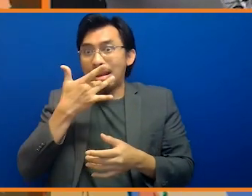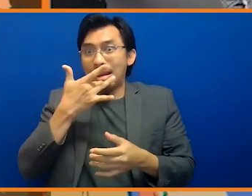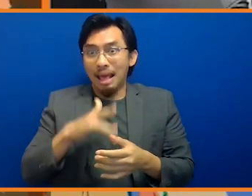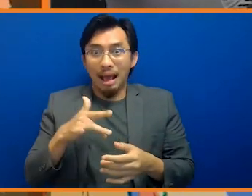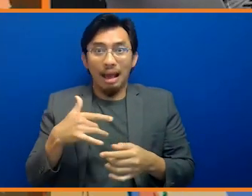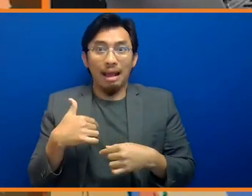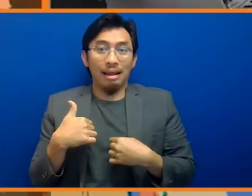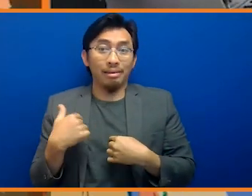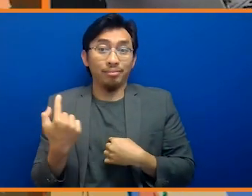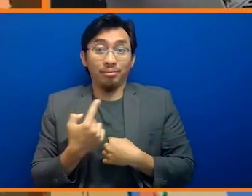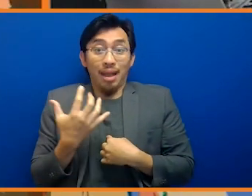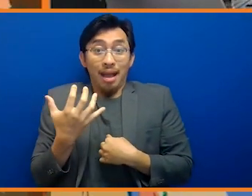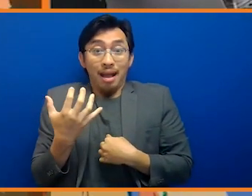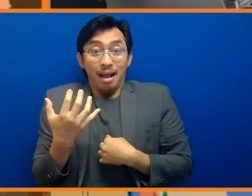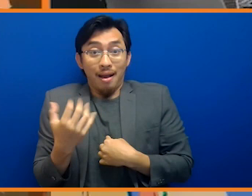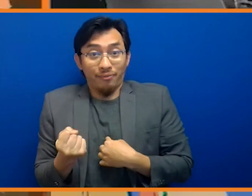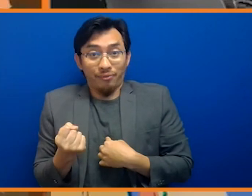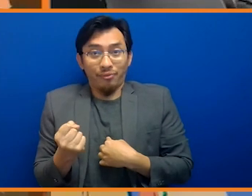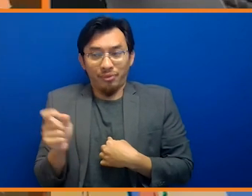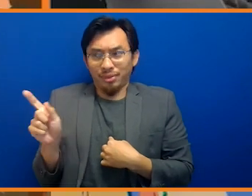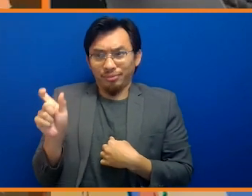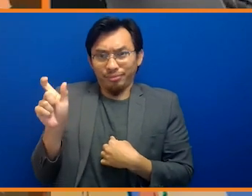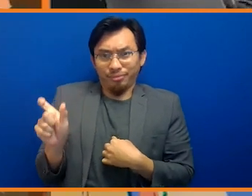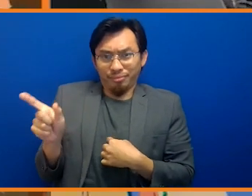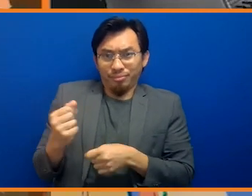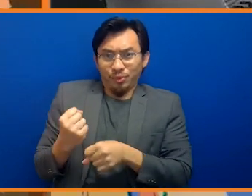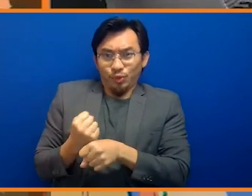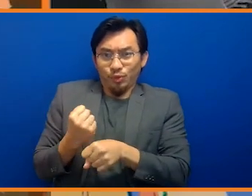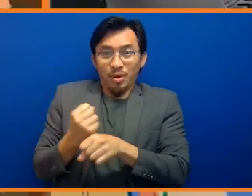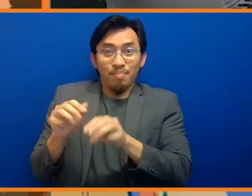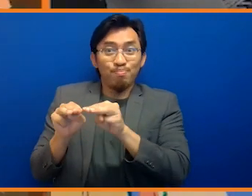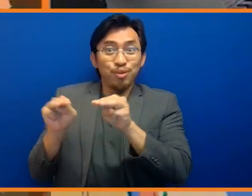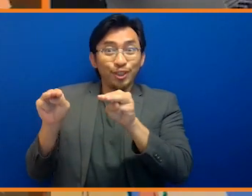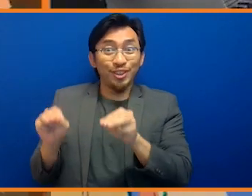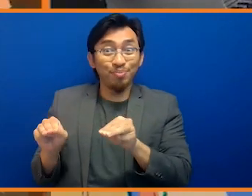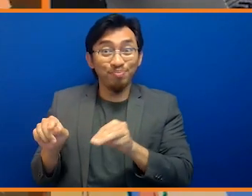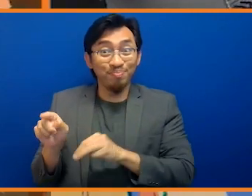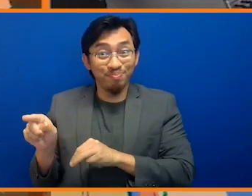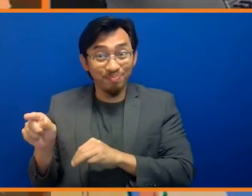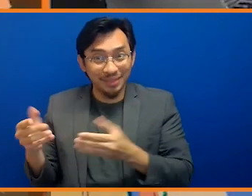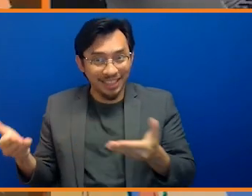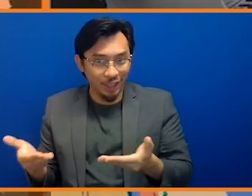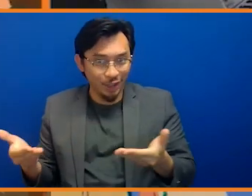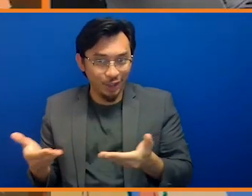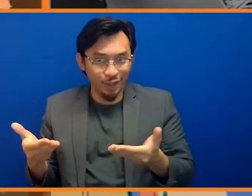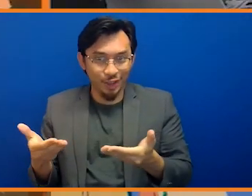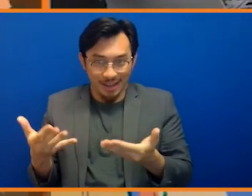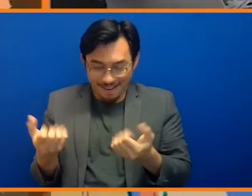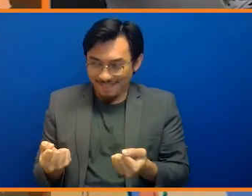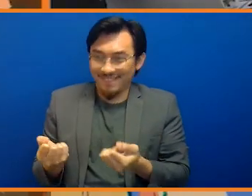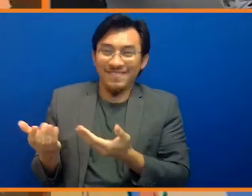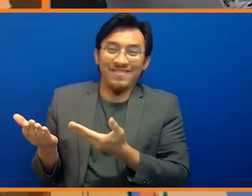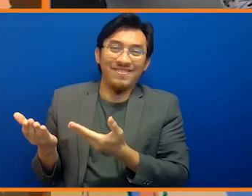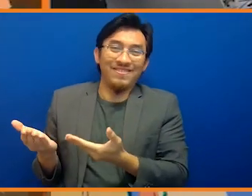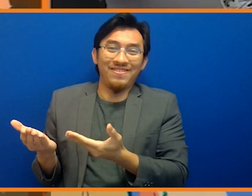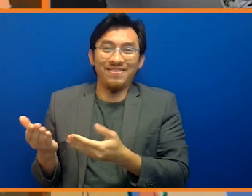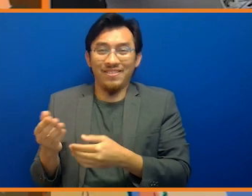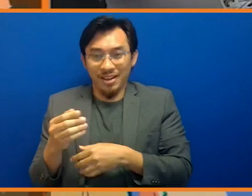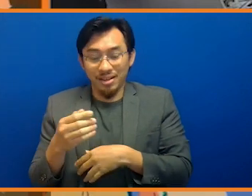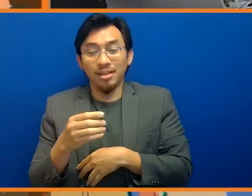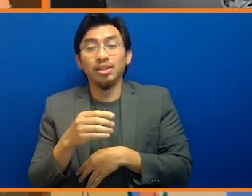lucky that we have the curator from the museum here with us in the on site. And